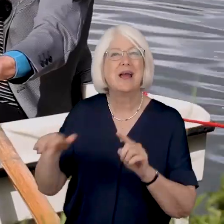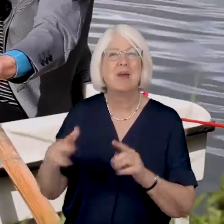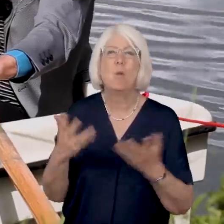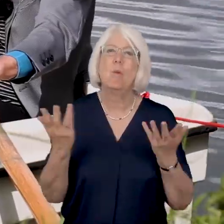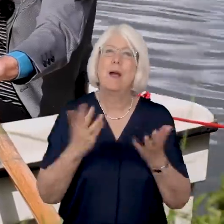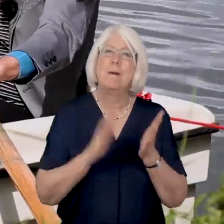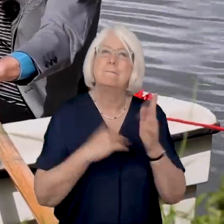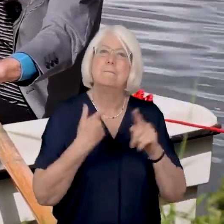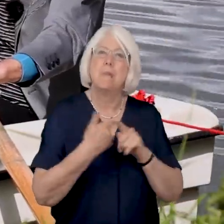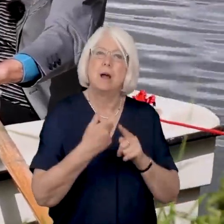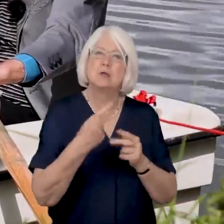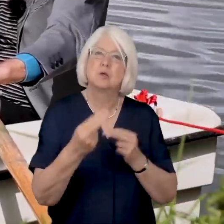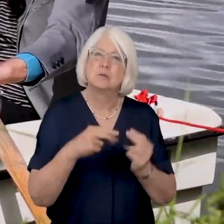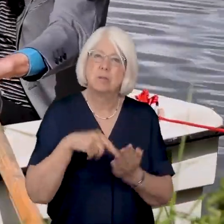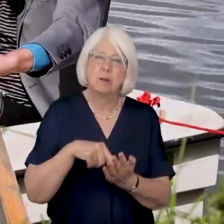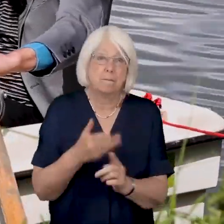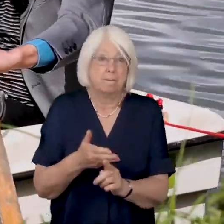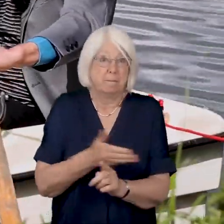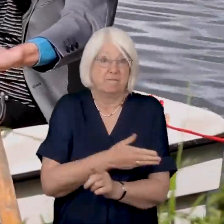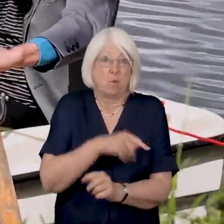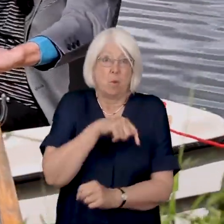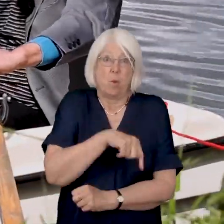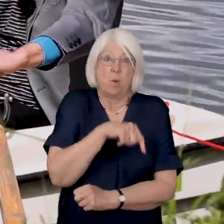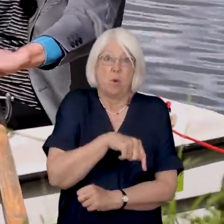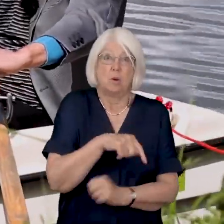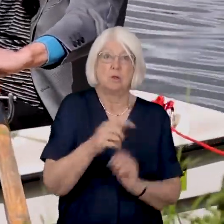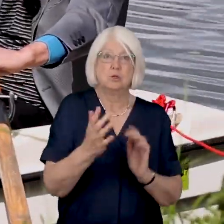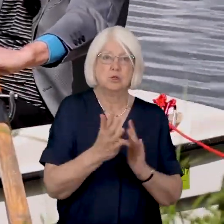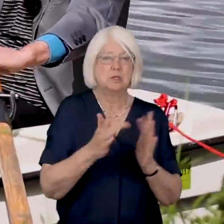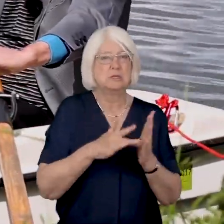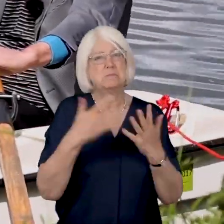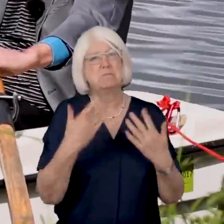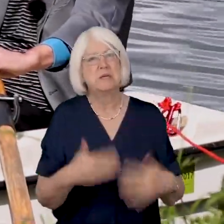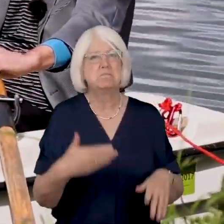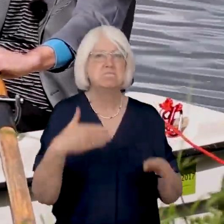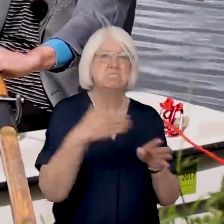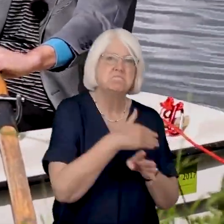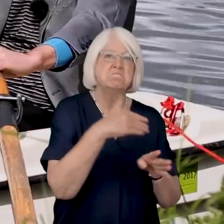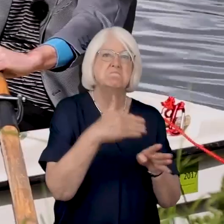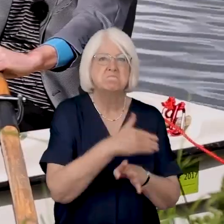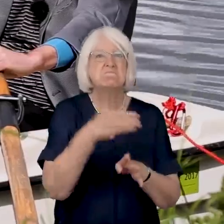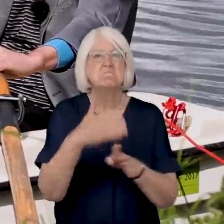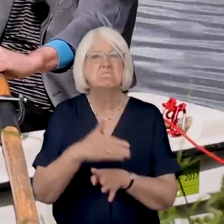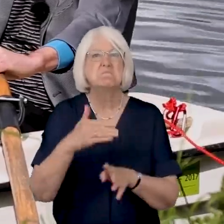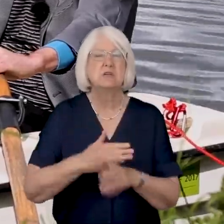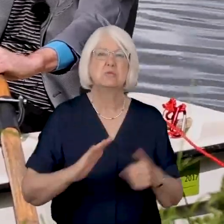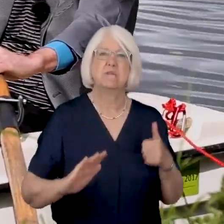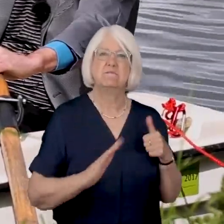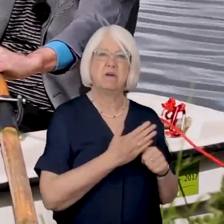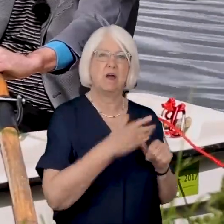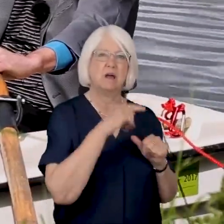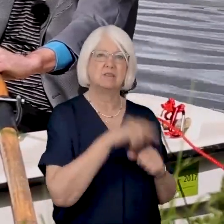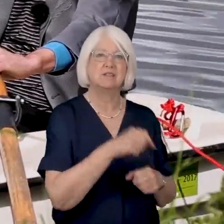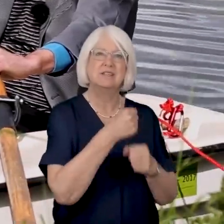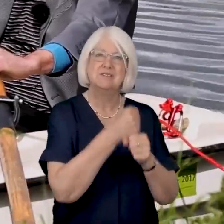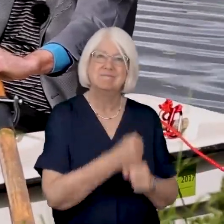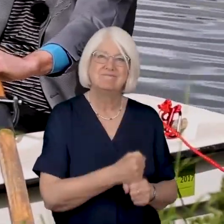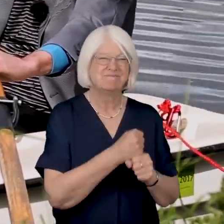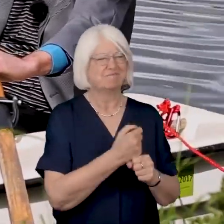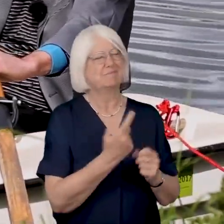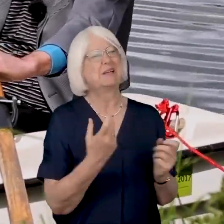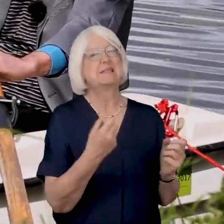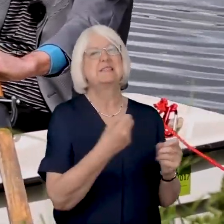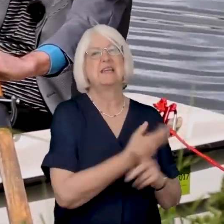Mark's Gospel. And before that, Jesus has done ministry, first of all, off in the churchy space, so